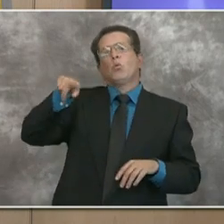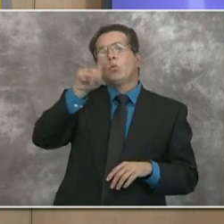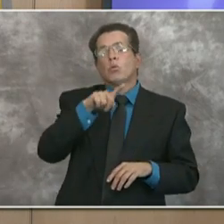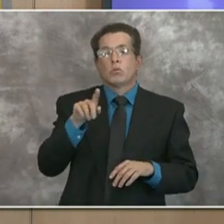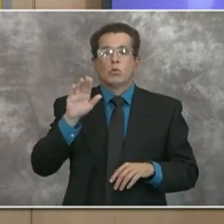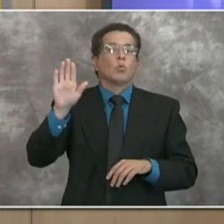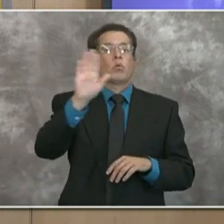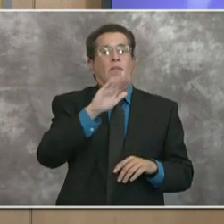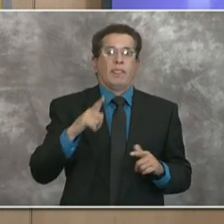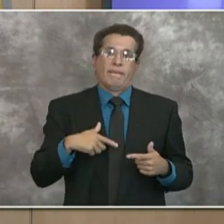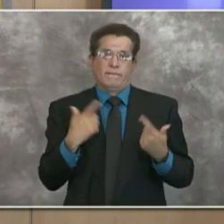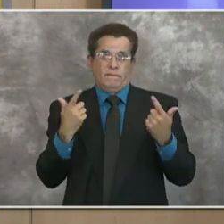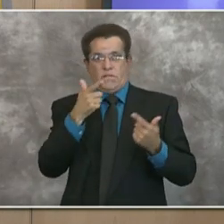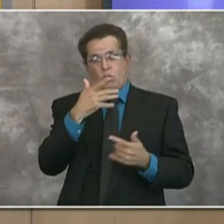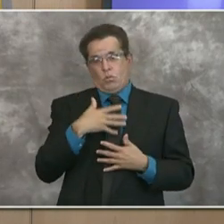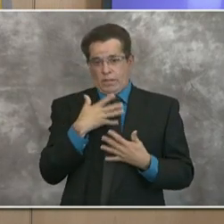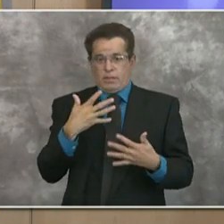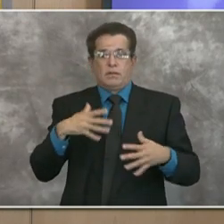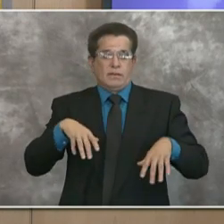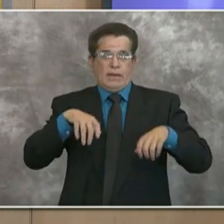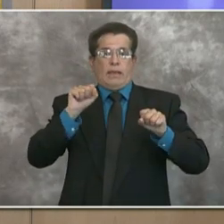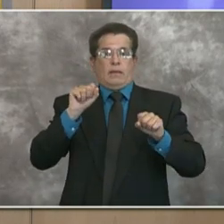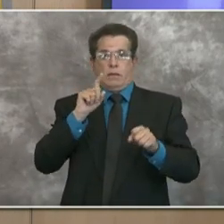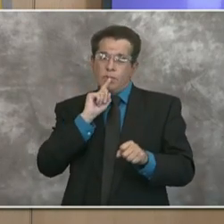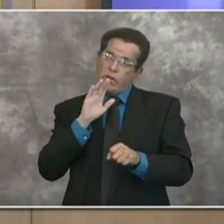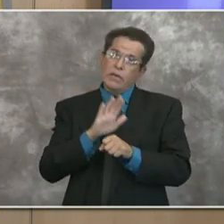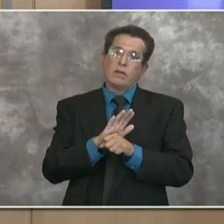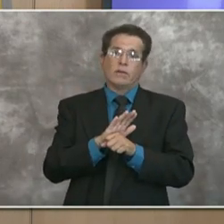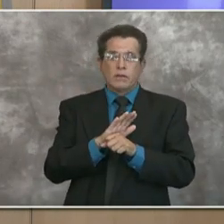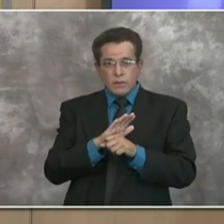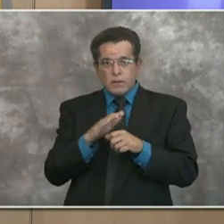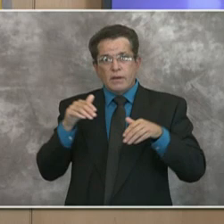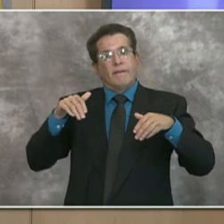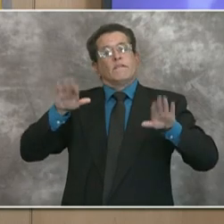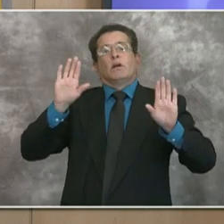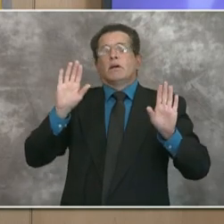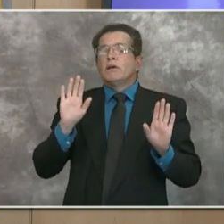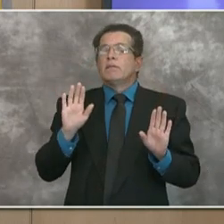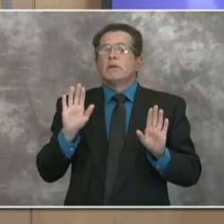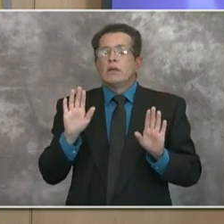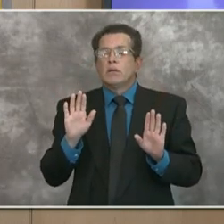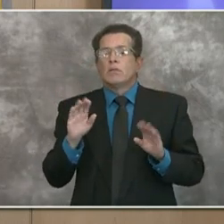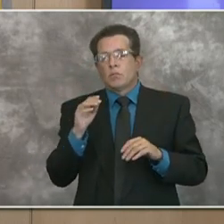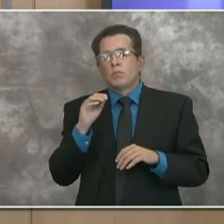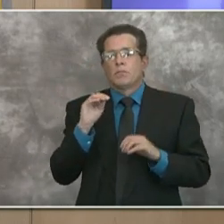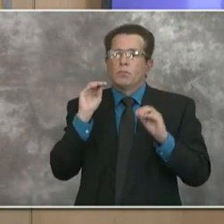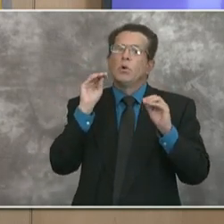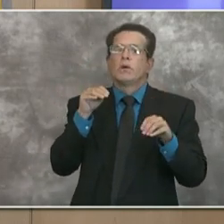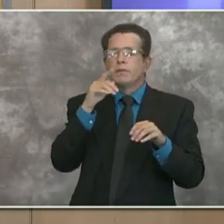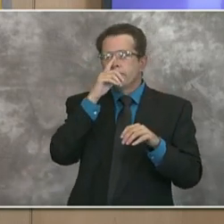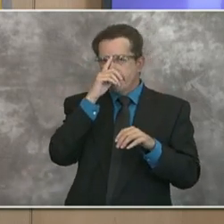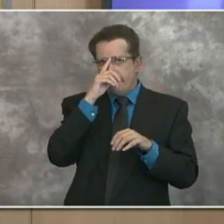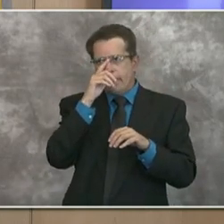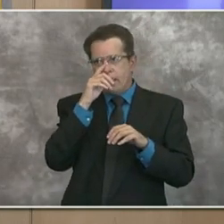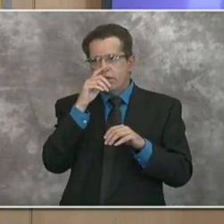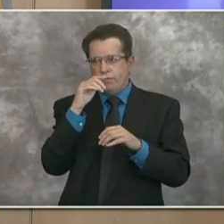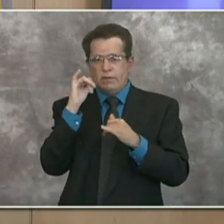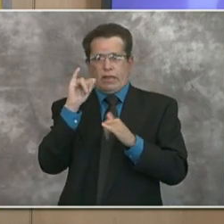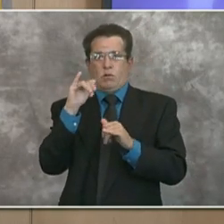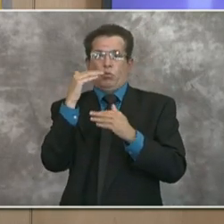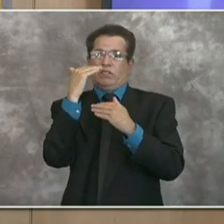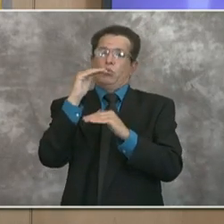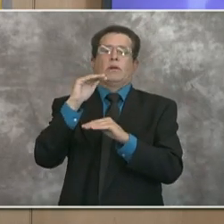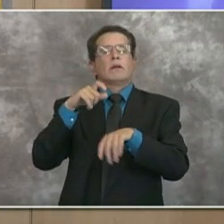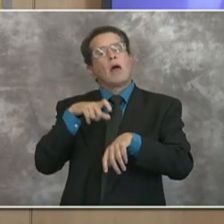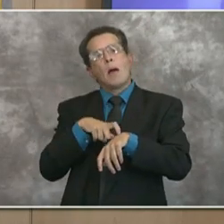go about our lives, and are willing to take the level of commitment and sacrifice that we put into the restricted